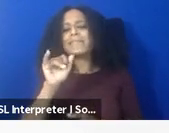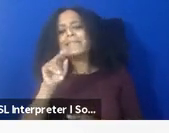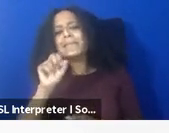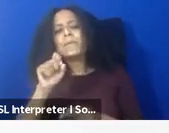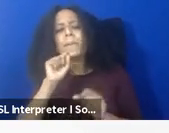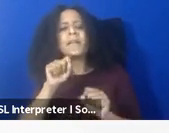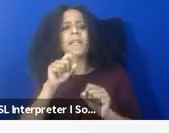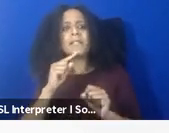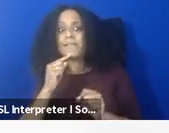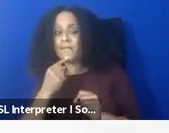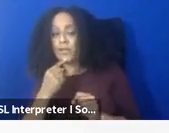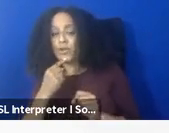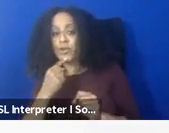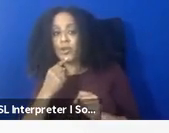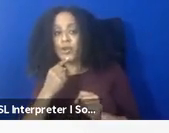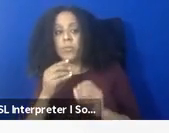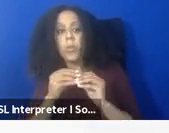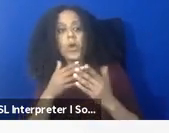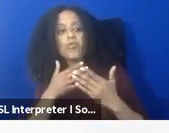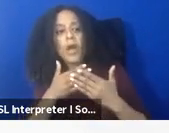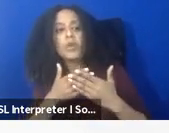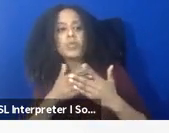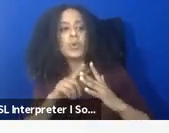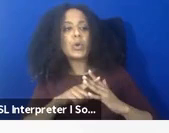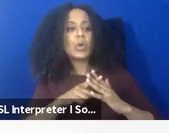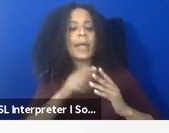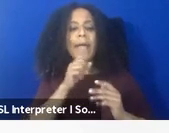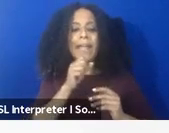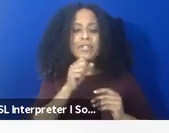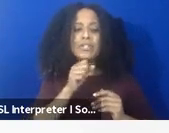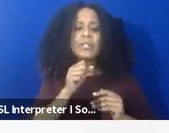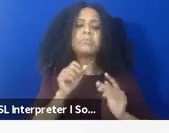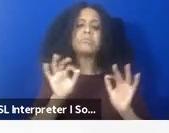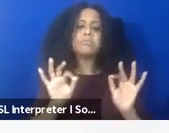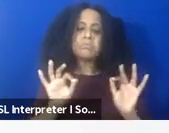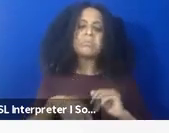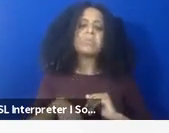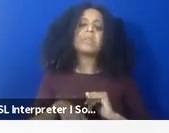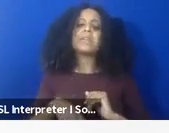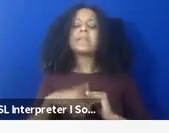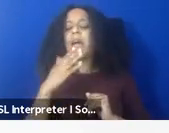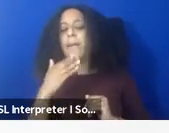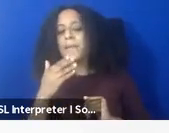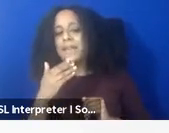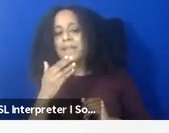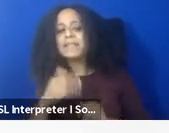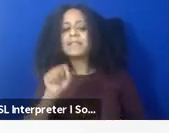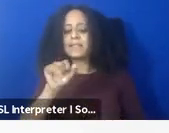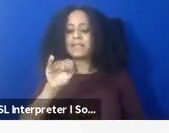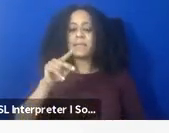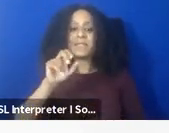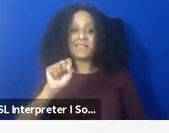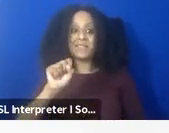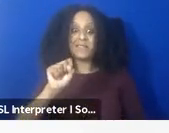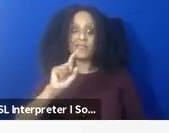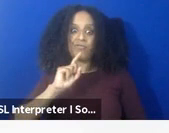more gradual cases, like what we would see with aging or what I would expect with something like diabetes, the symptoms are often manifested as our